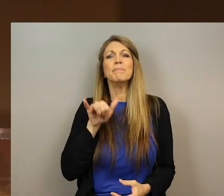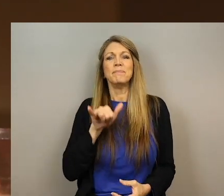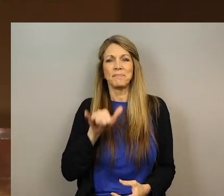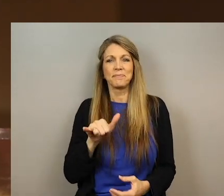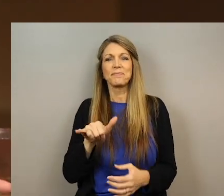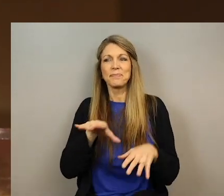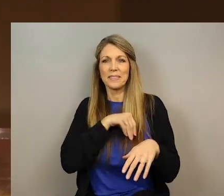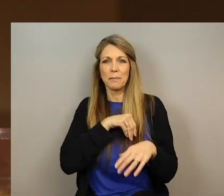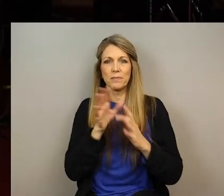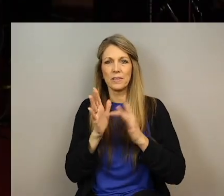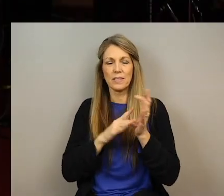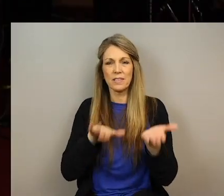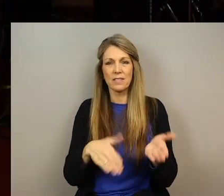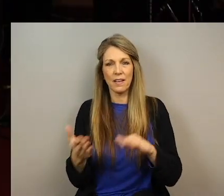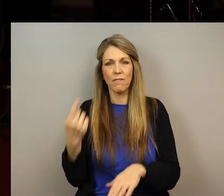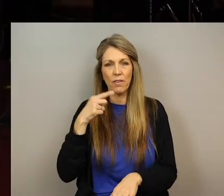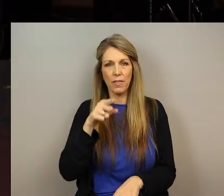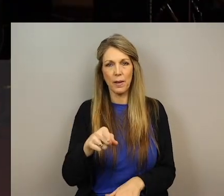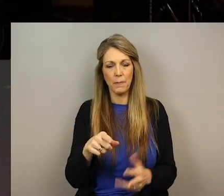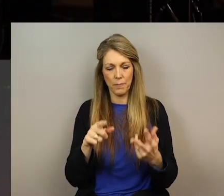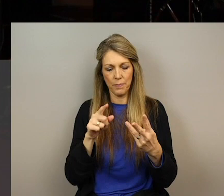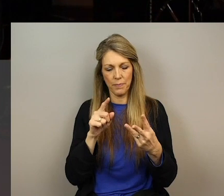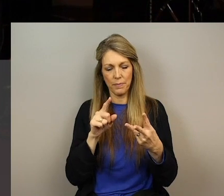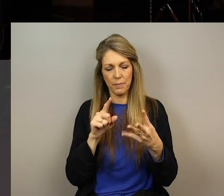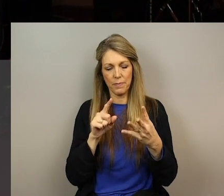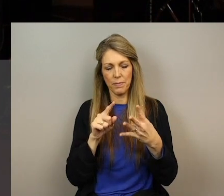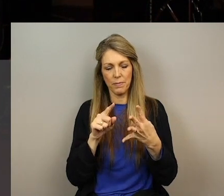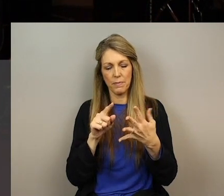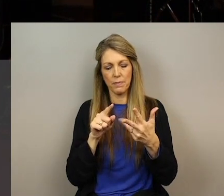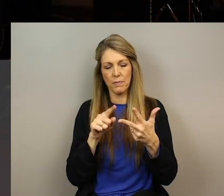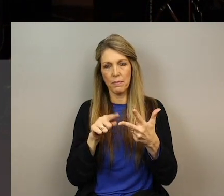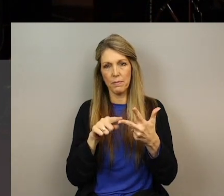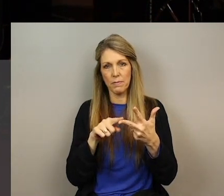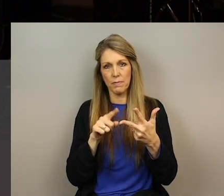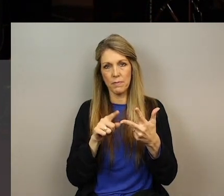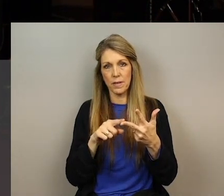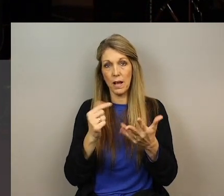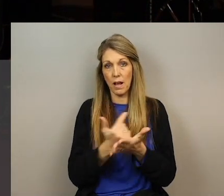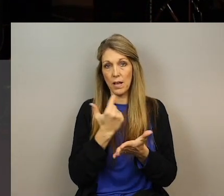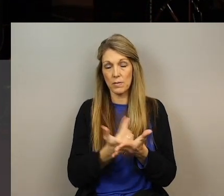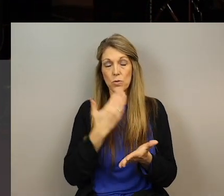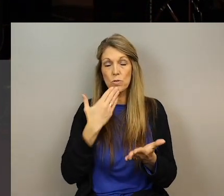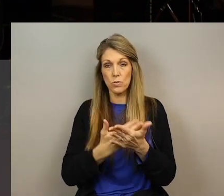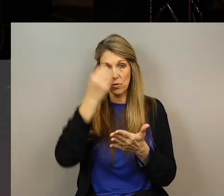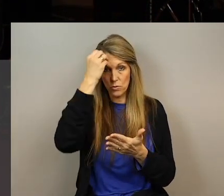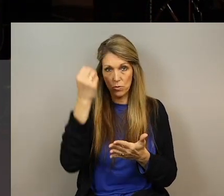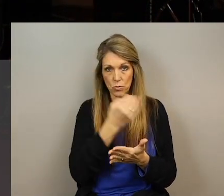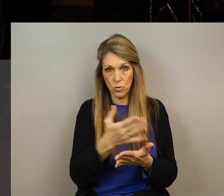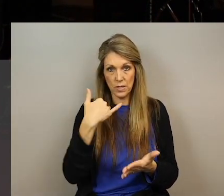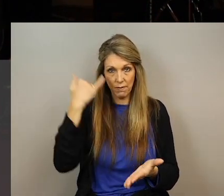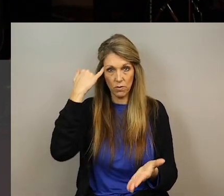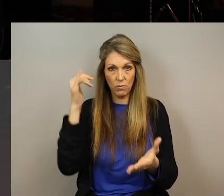Jesus died for them. Third, the gospel is good news for those who believe that